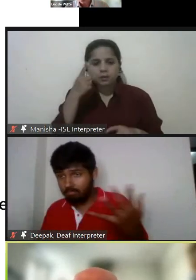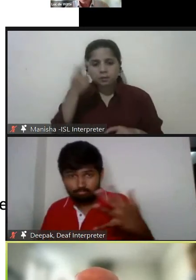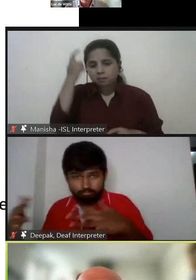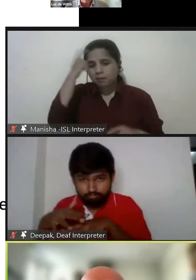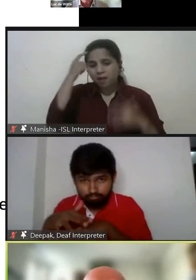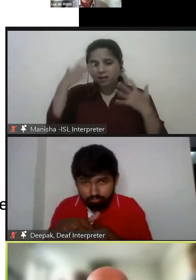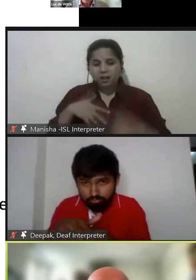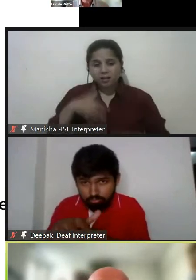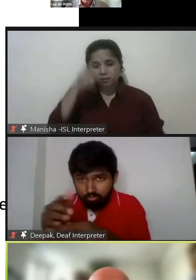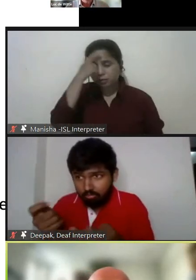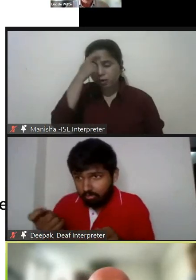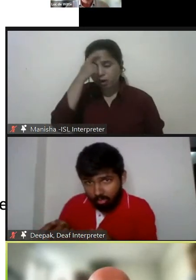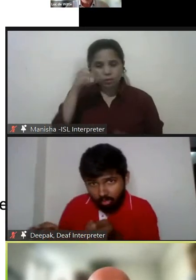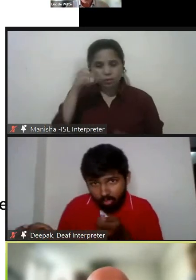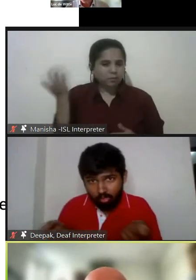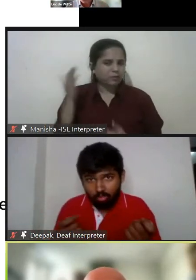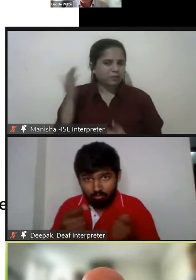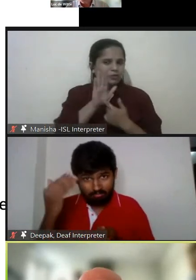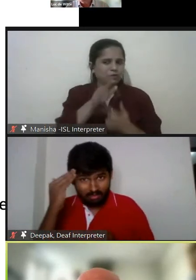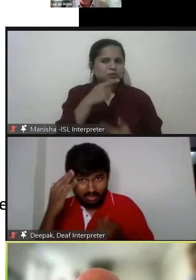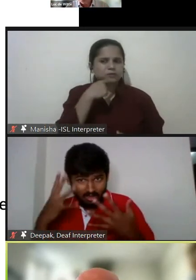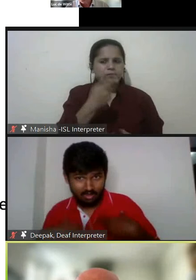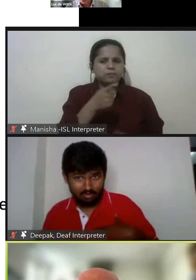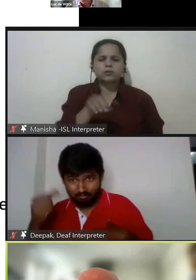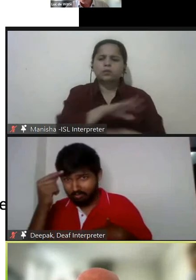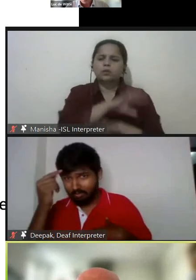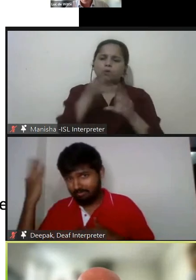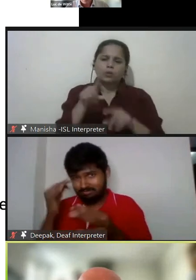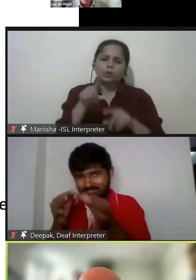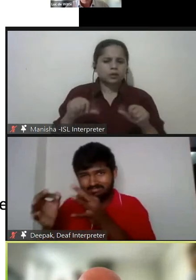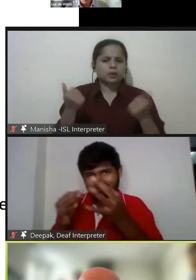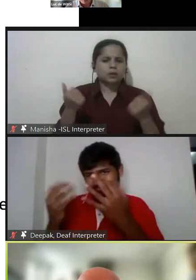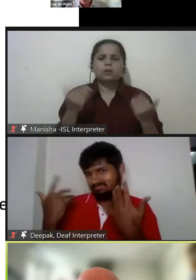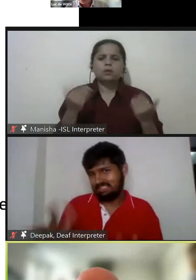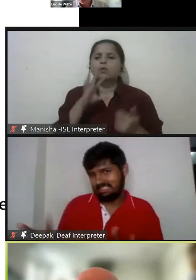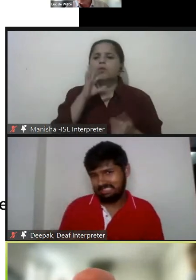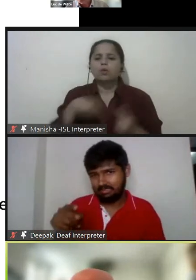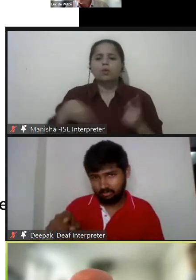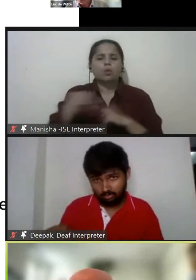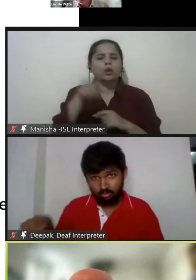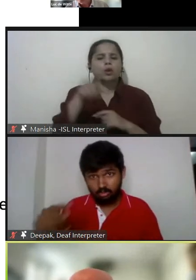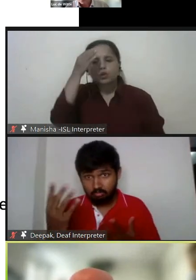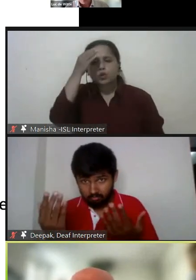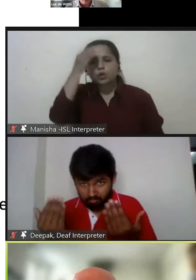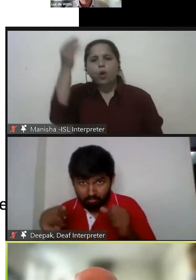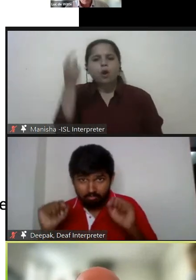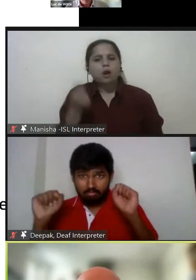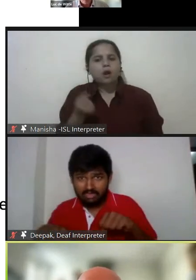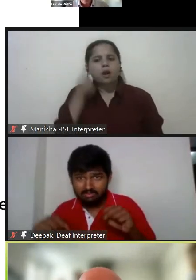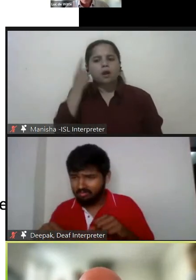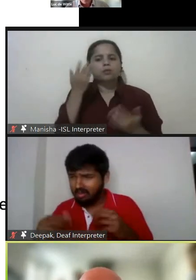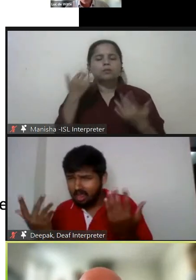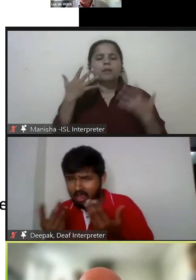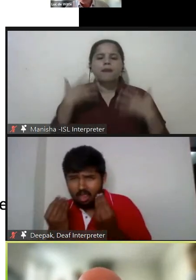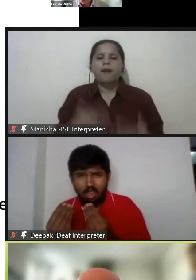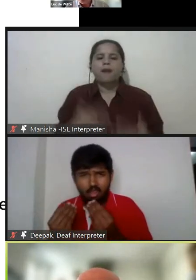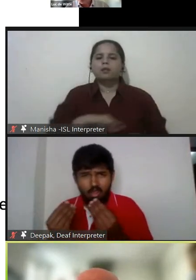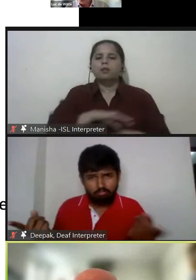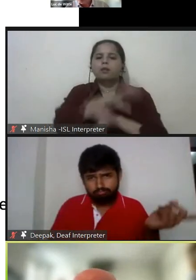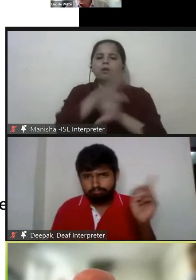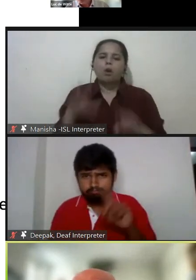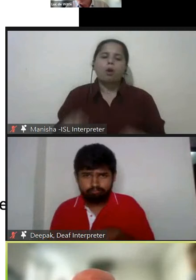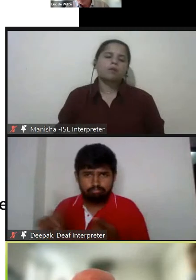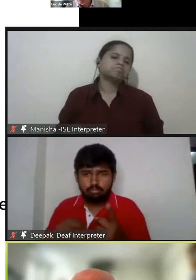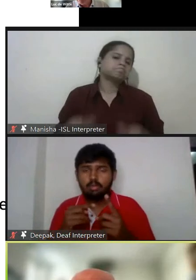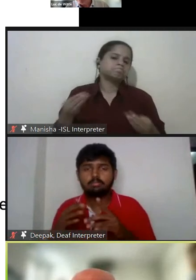were just presented, you get a model that really operationalizes this concept of universal health coverage. And